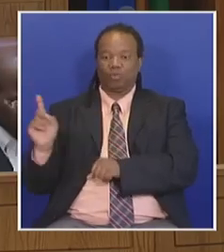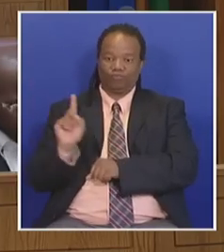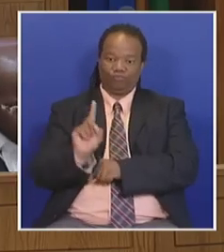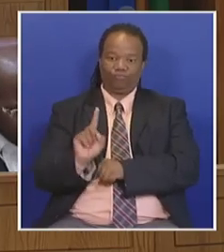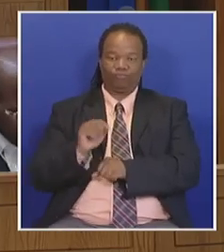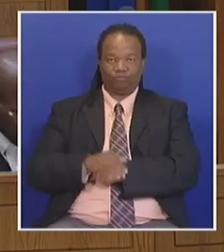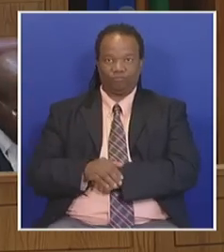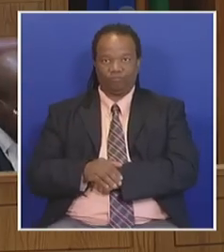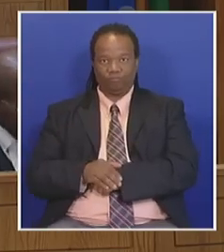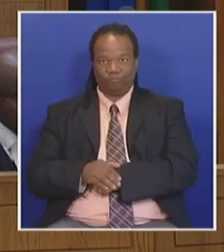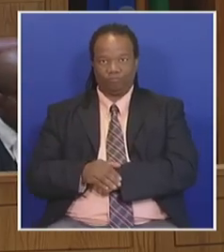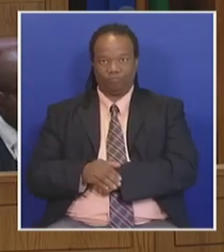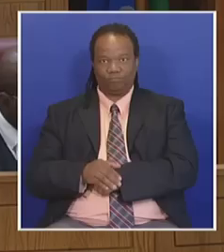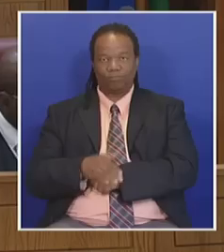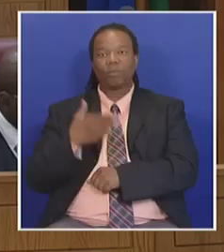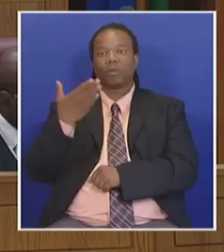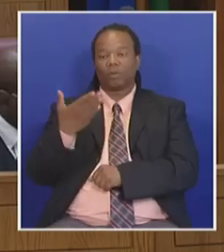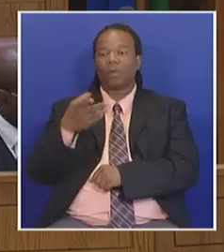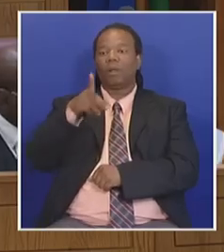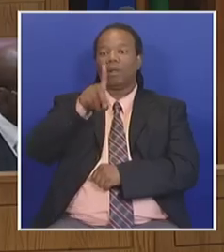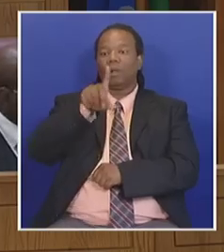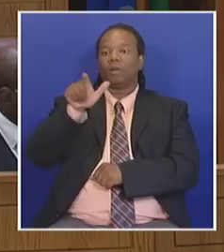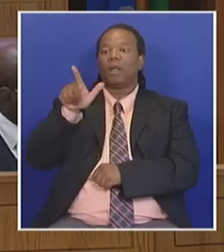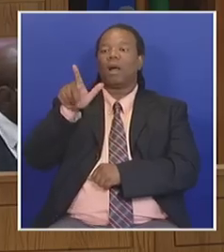the Honorable L.C. Dlamini.